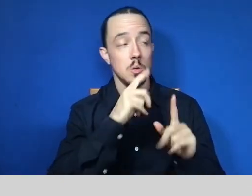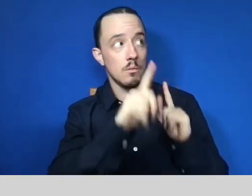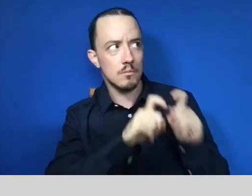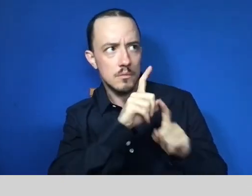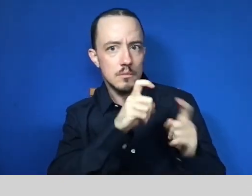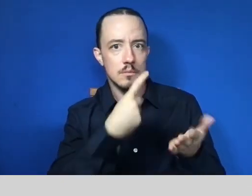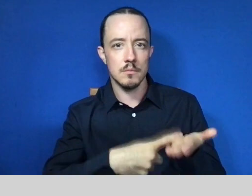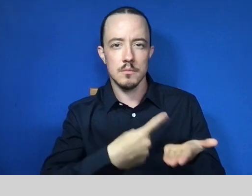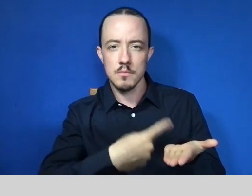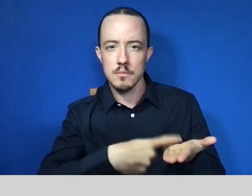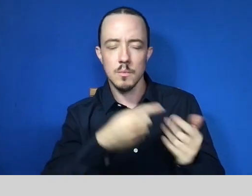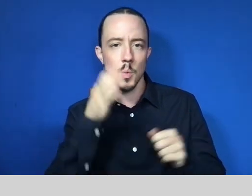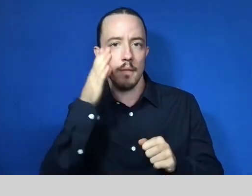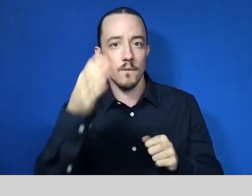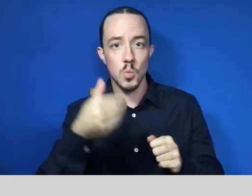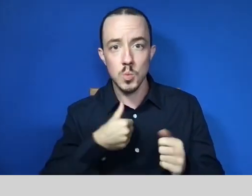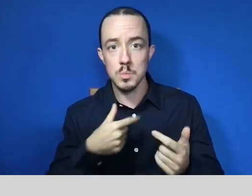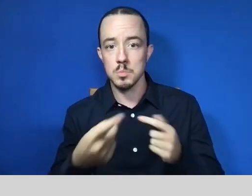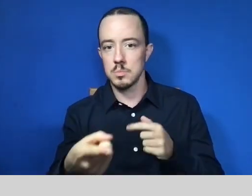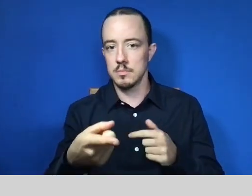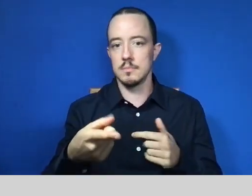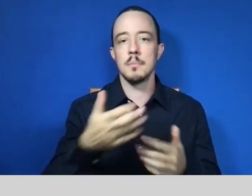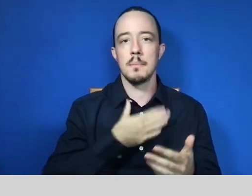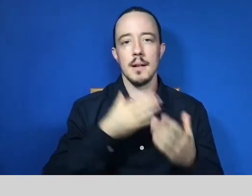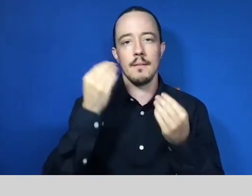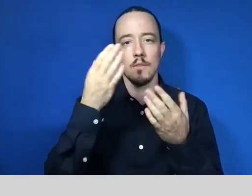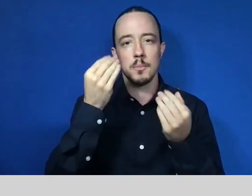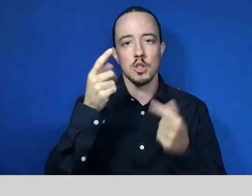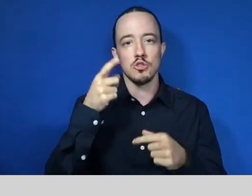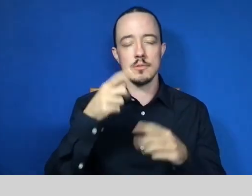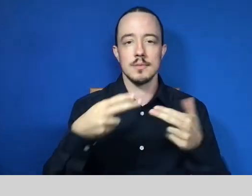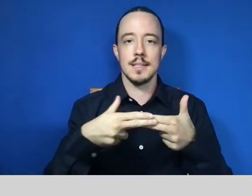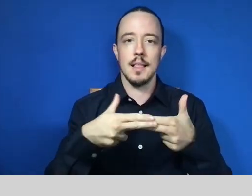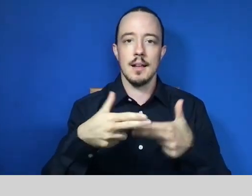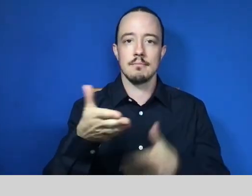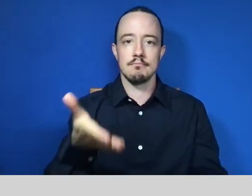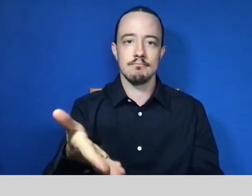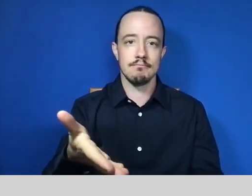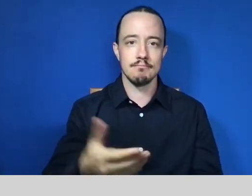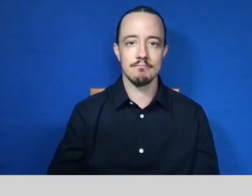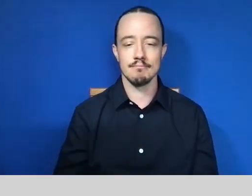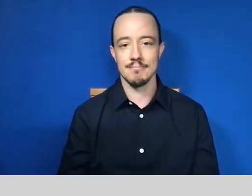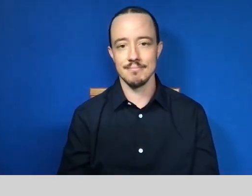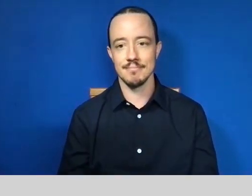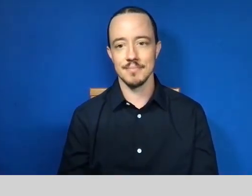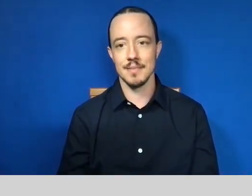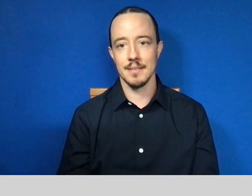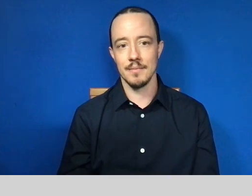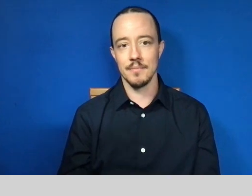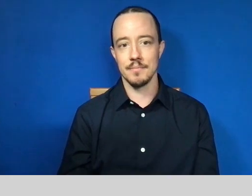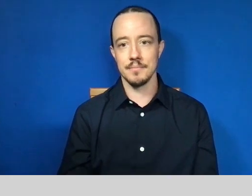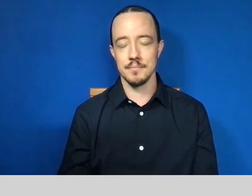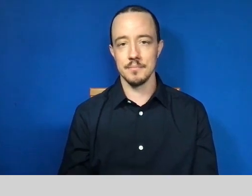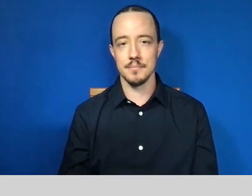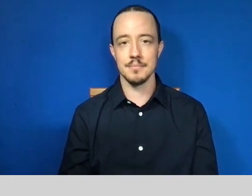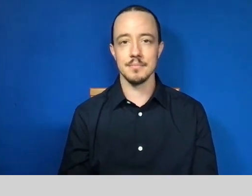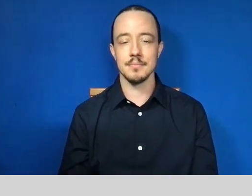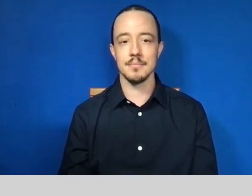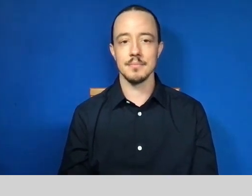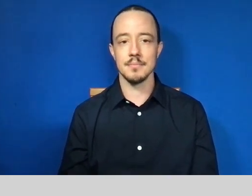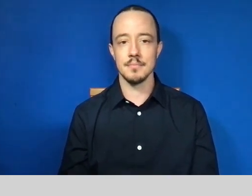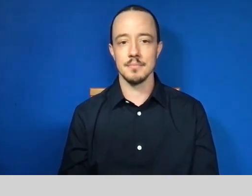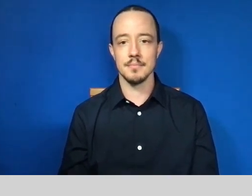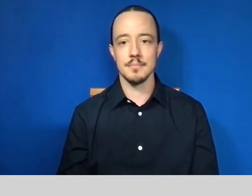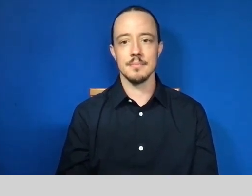and ask anything in the future, you can scan the QR code that is at the top of